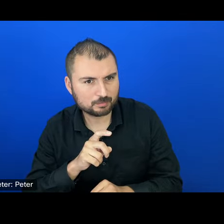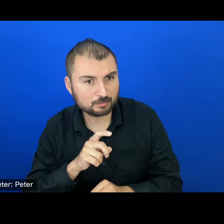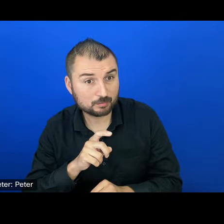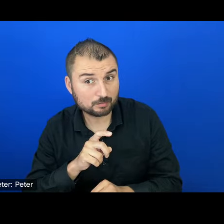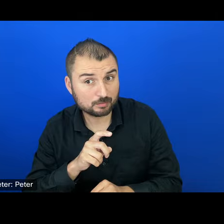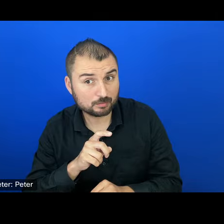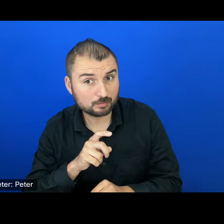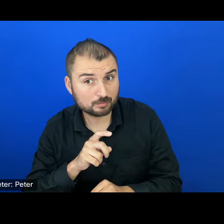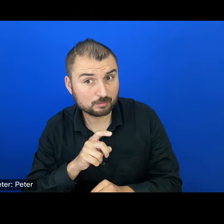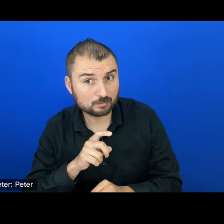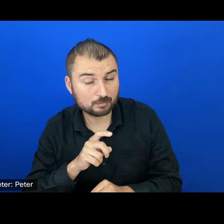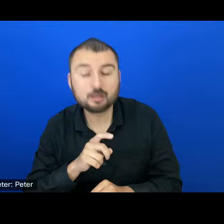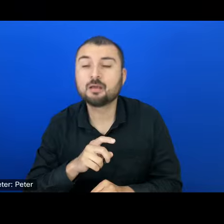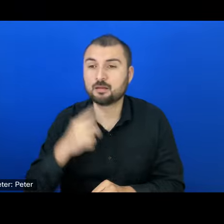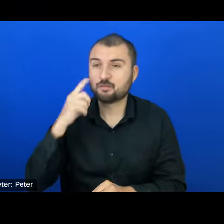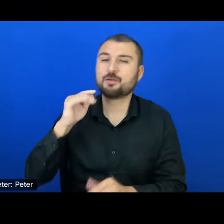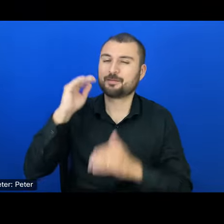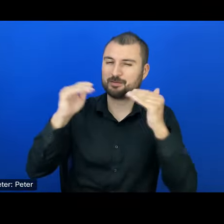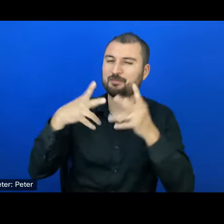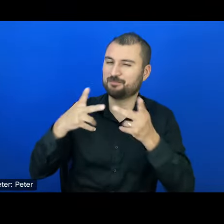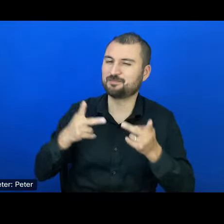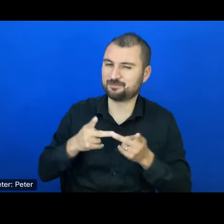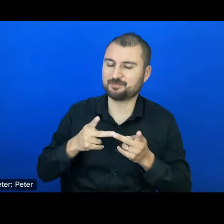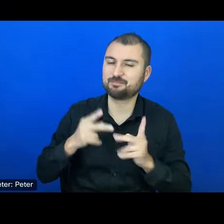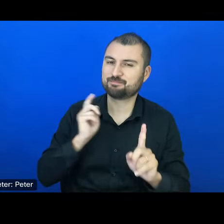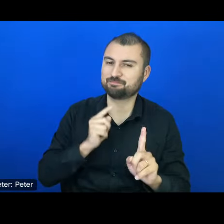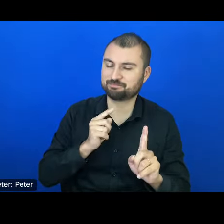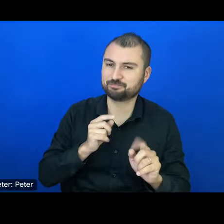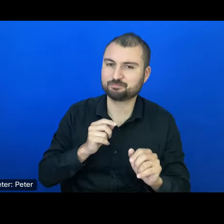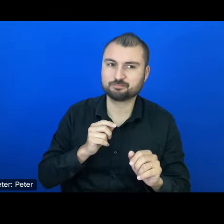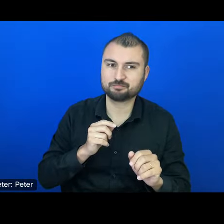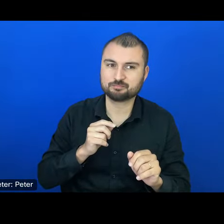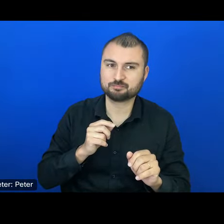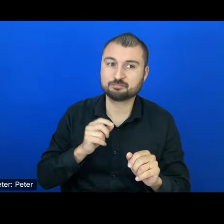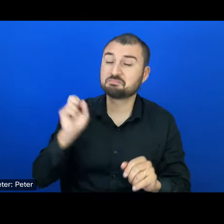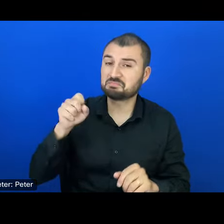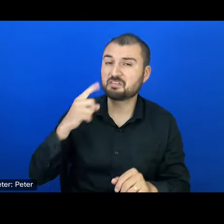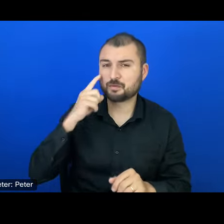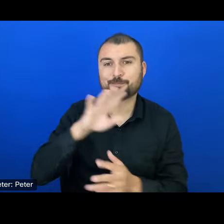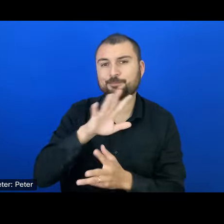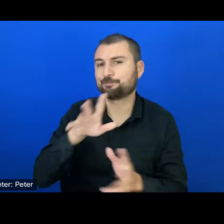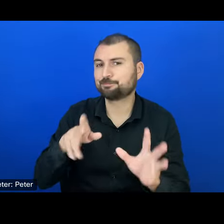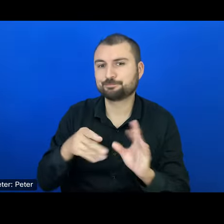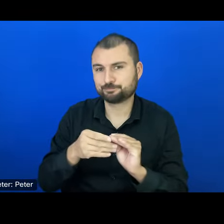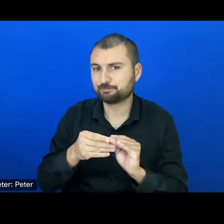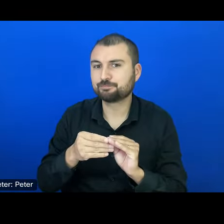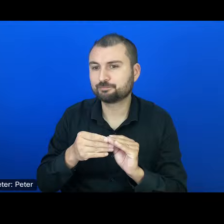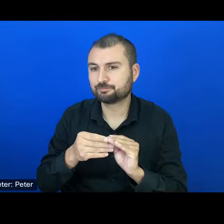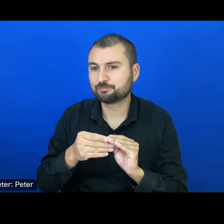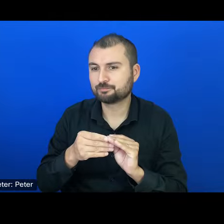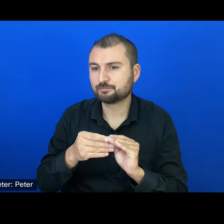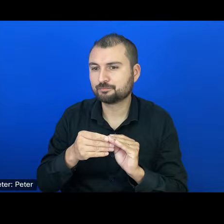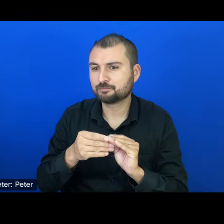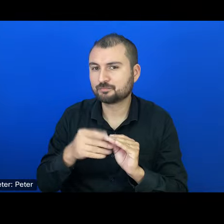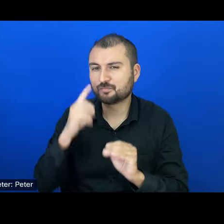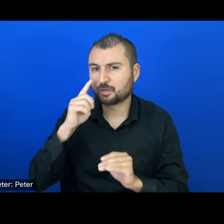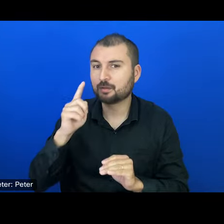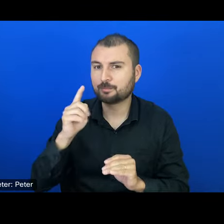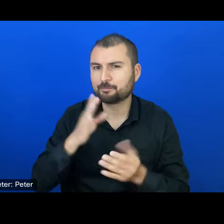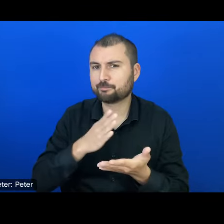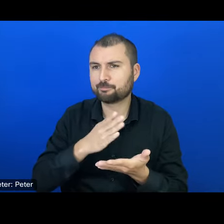So for the adult facilities, Yeah, for the overall, for the budget.